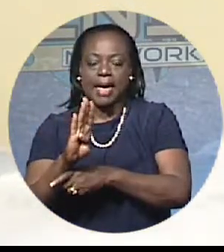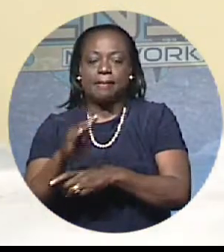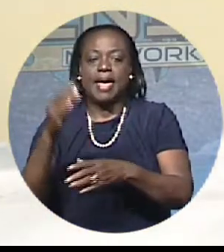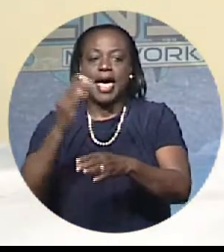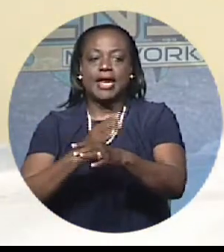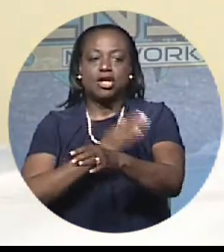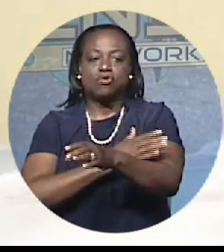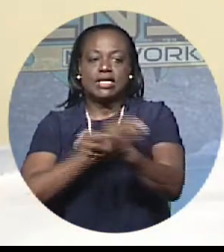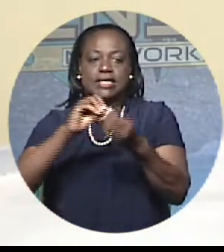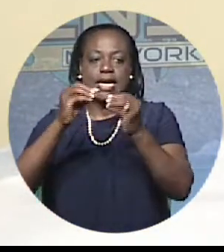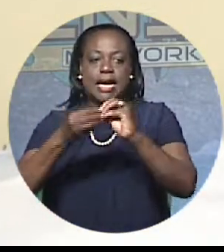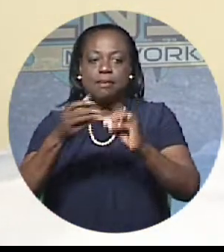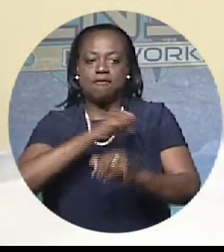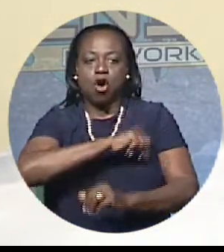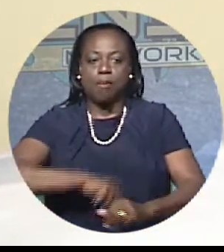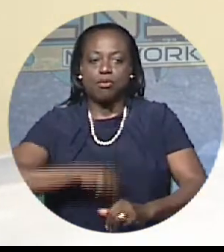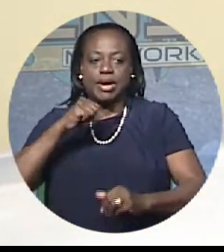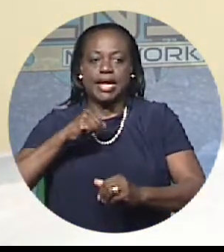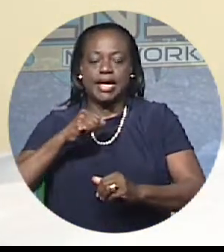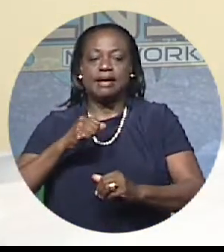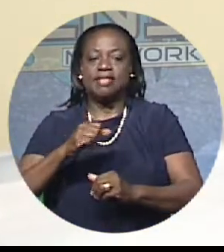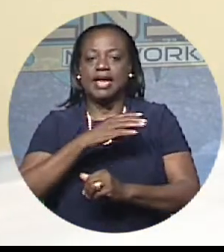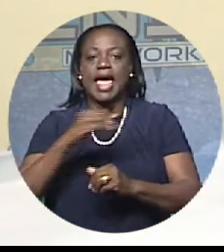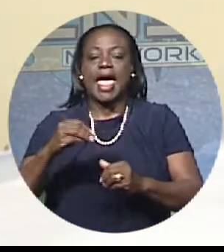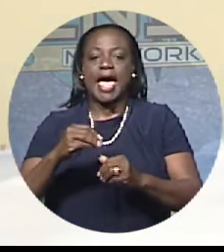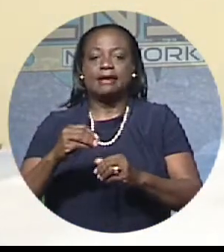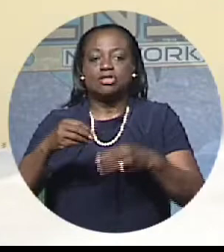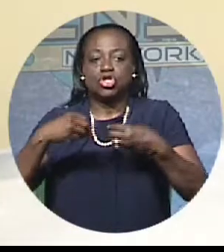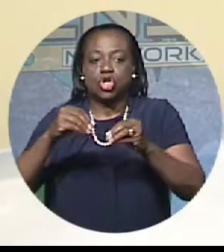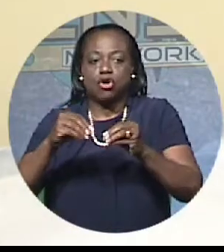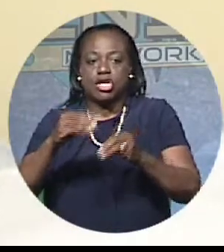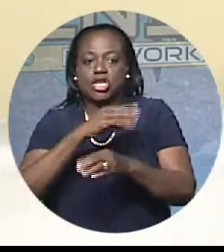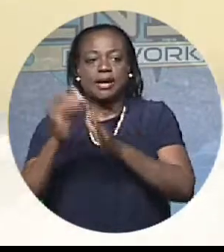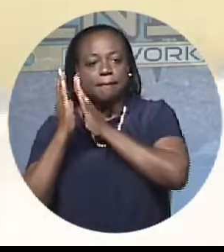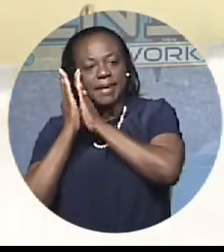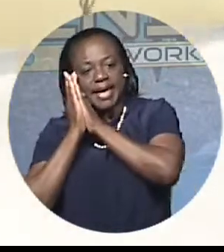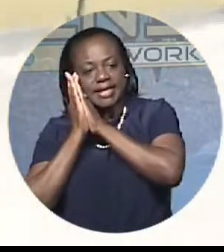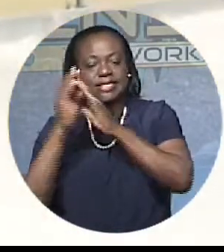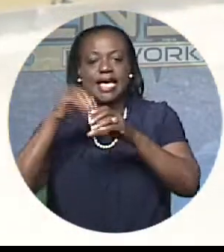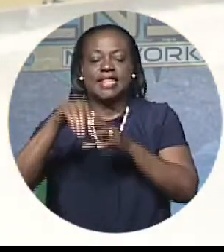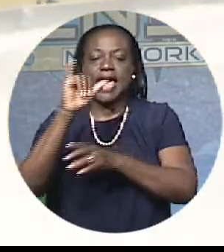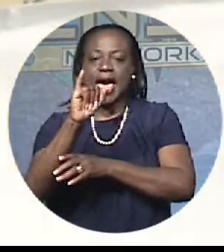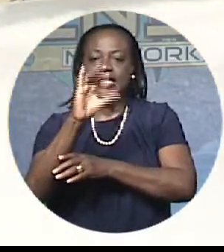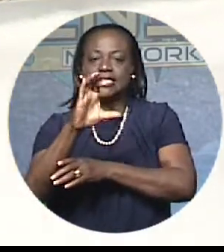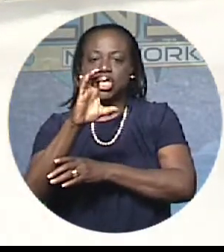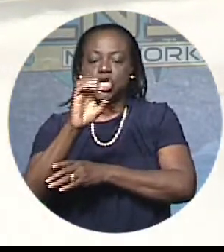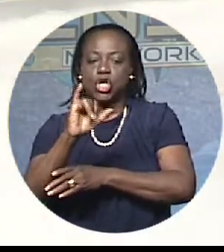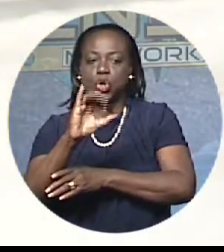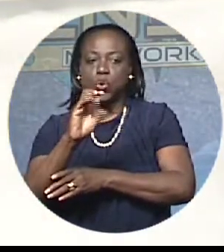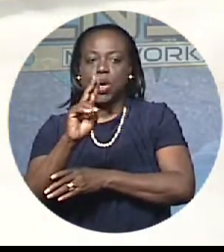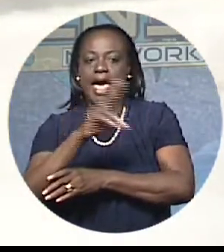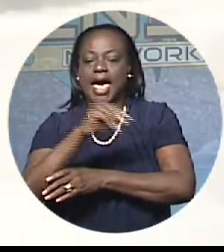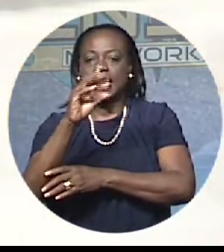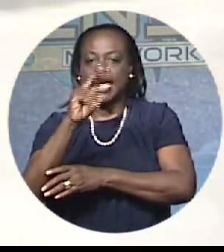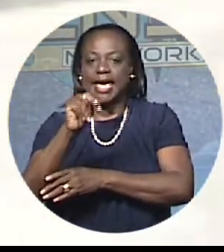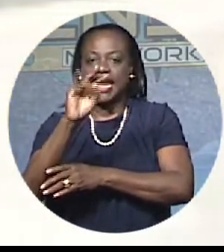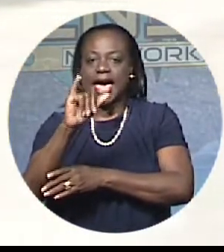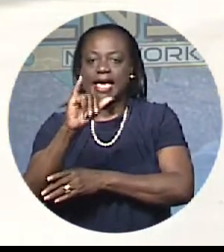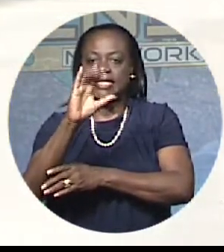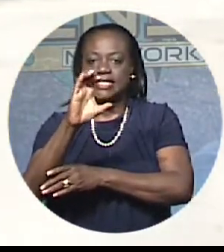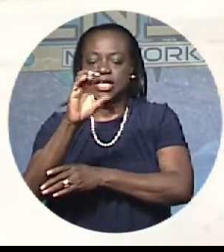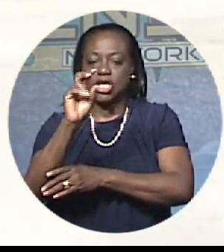operating theaters, improved storage, and increased availability of beds in the ICU and NICU. It was started under the